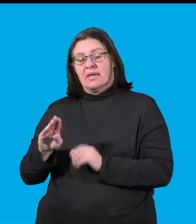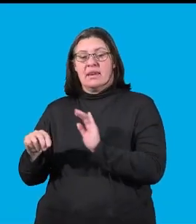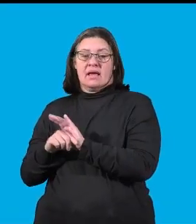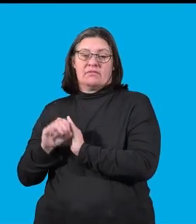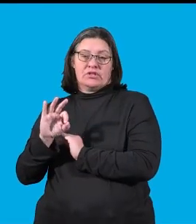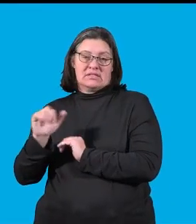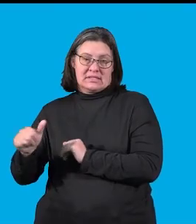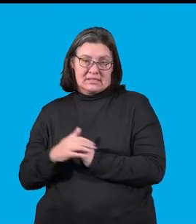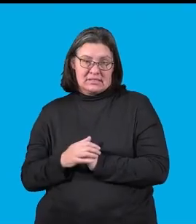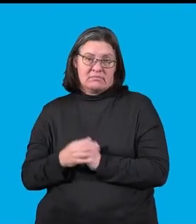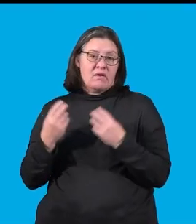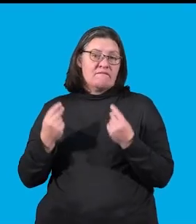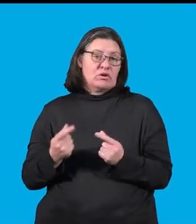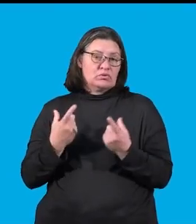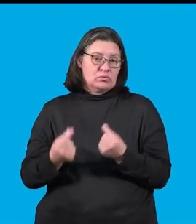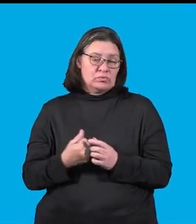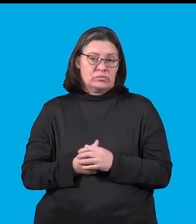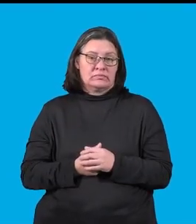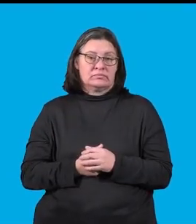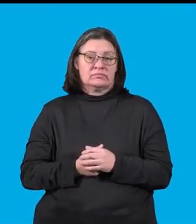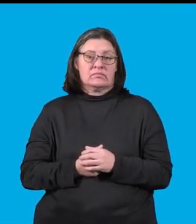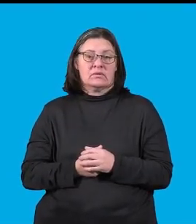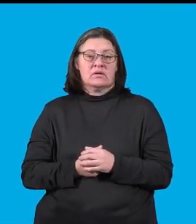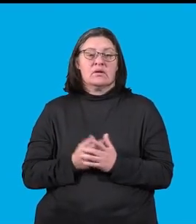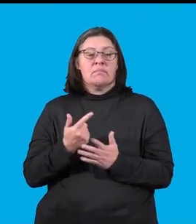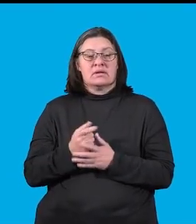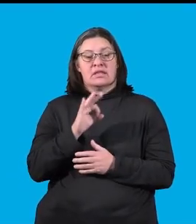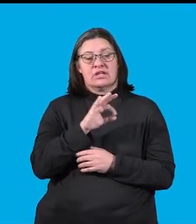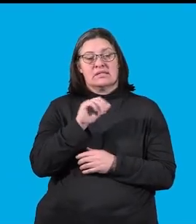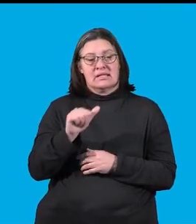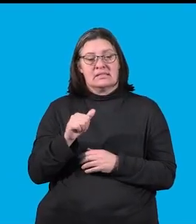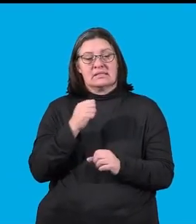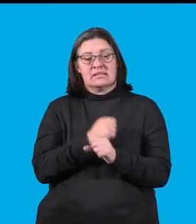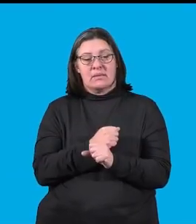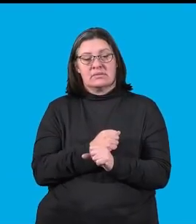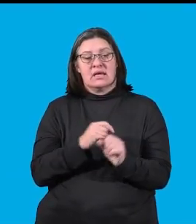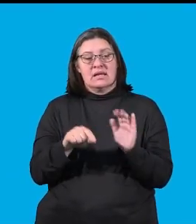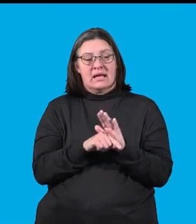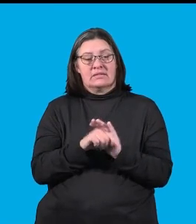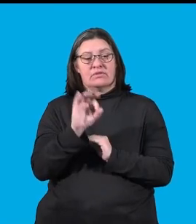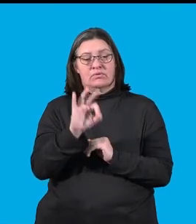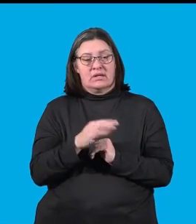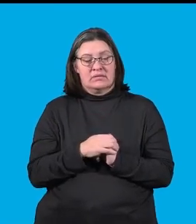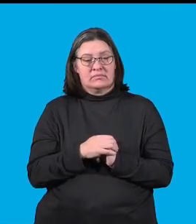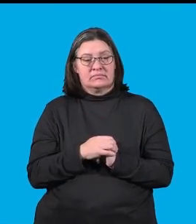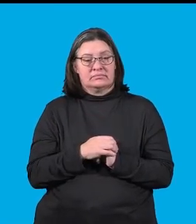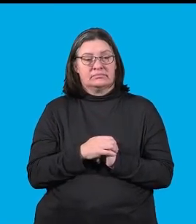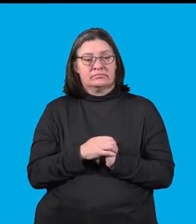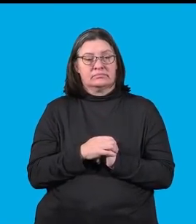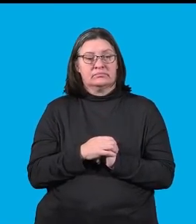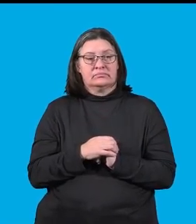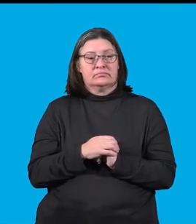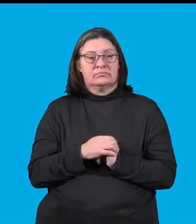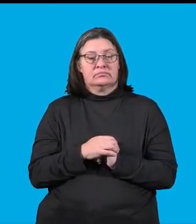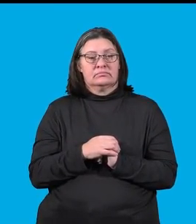equal to negative 36. So let's quickly do that. We've got 36 times negative 3. Let's have a look at